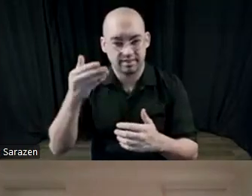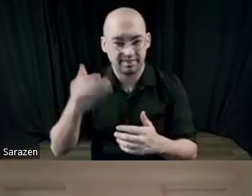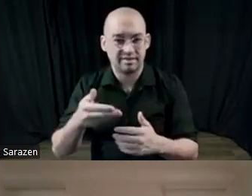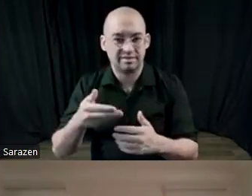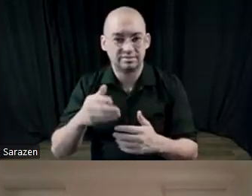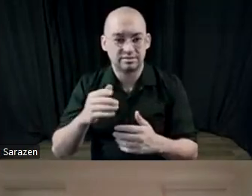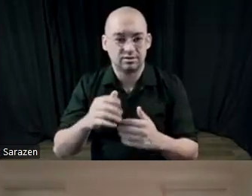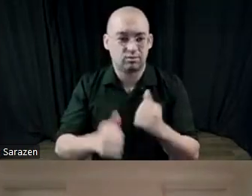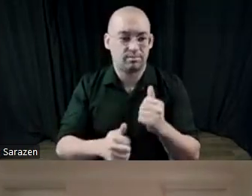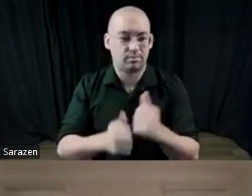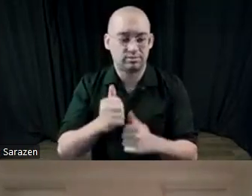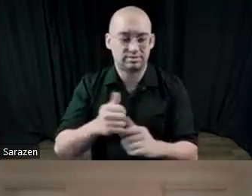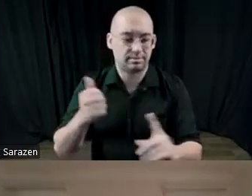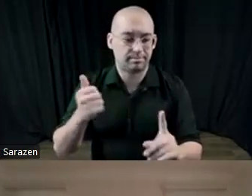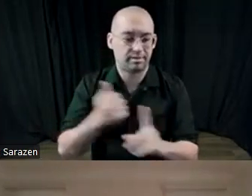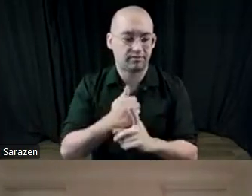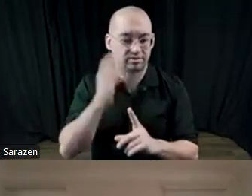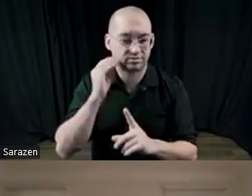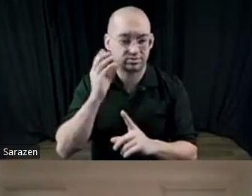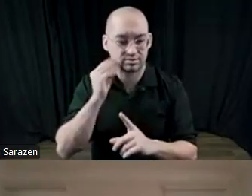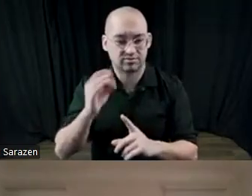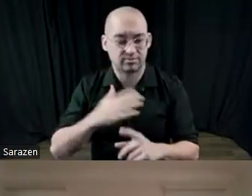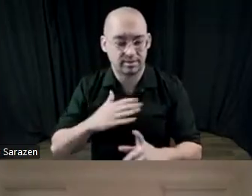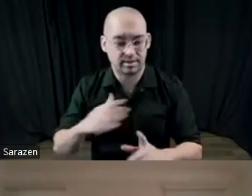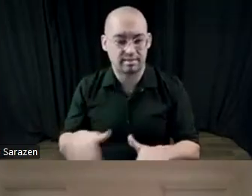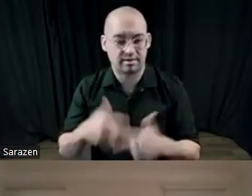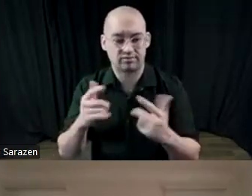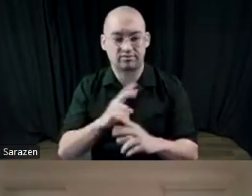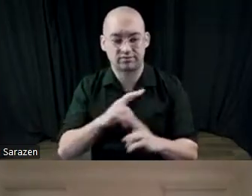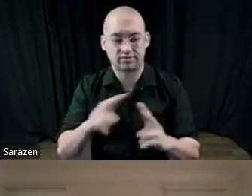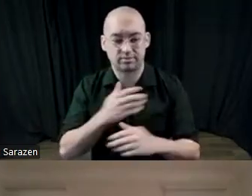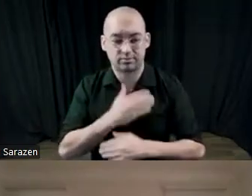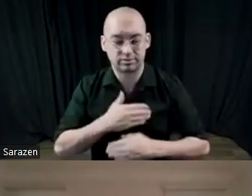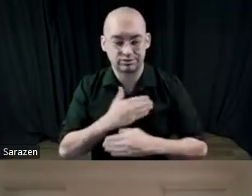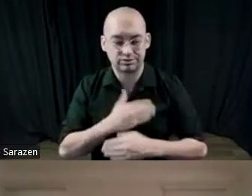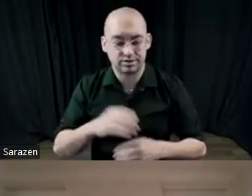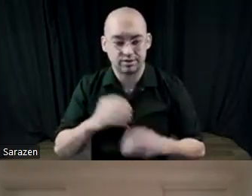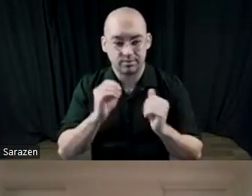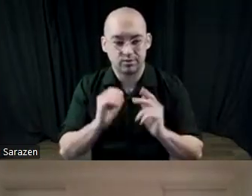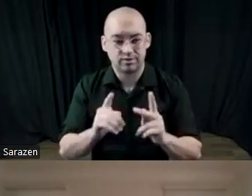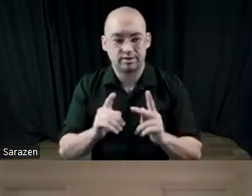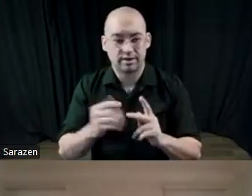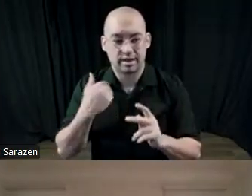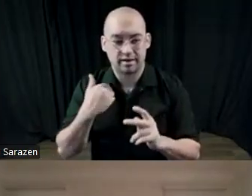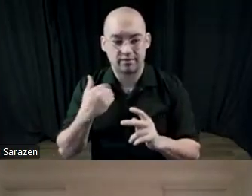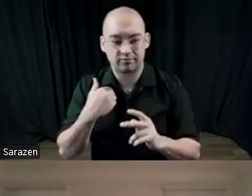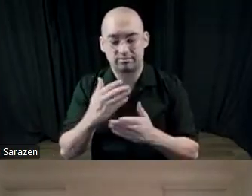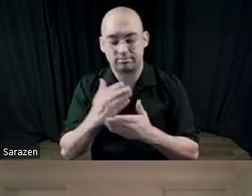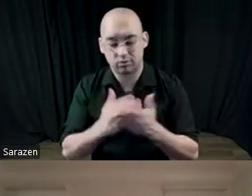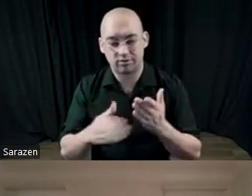most impactful experiences in my life, and I'm so grateful for the opportunity to have been part